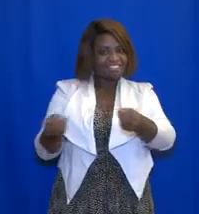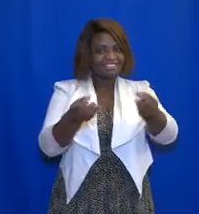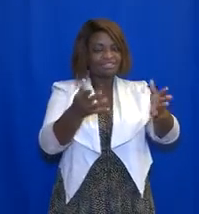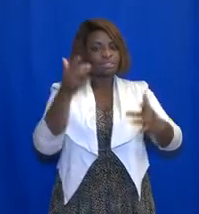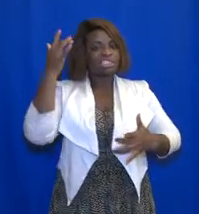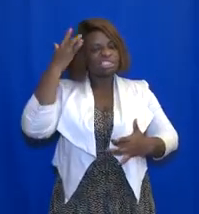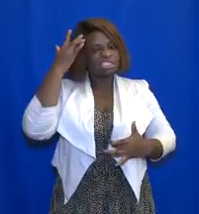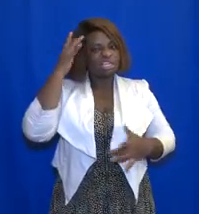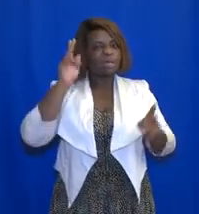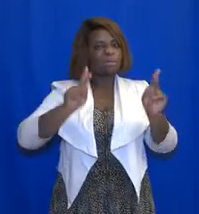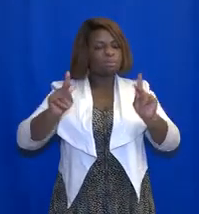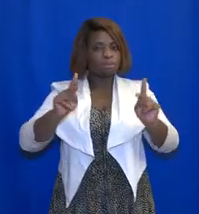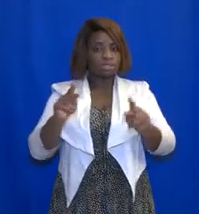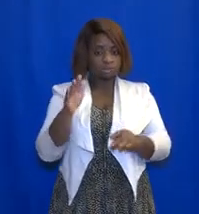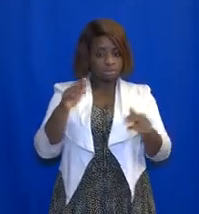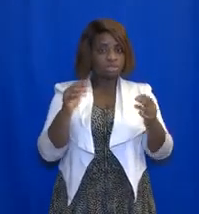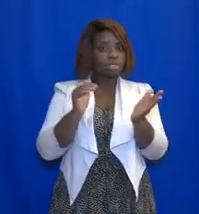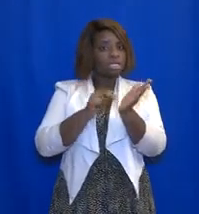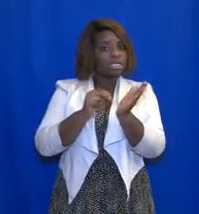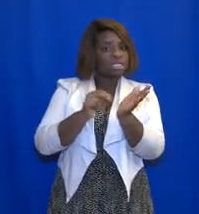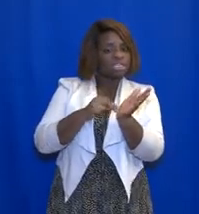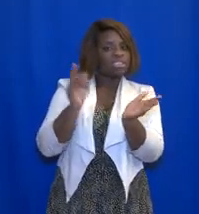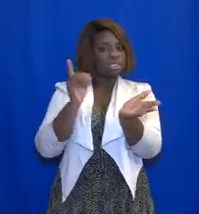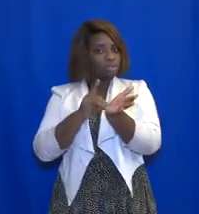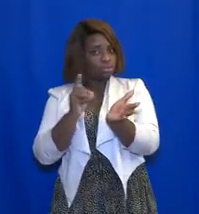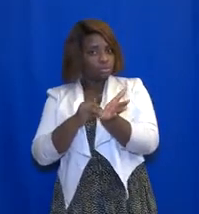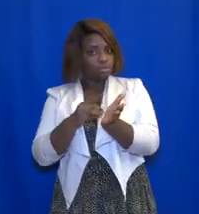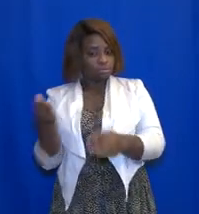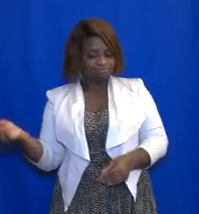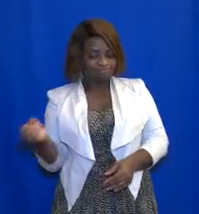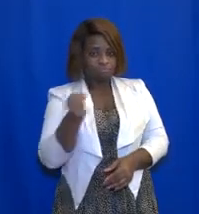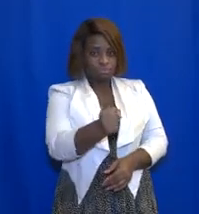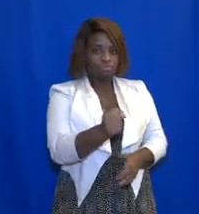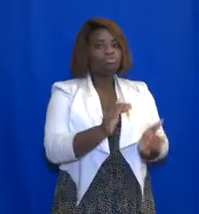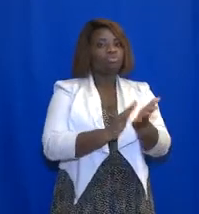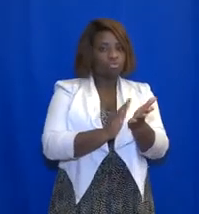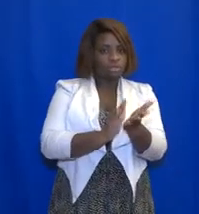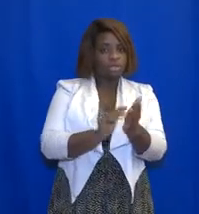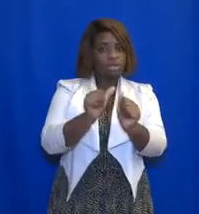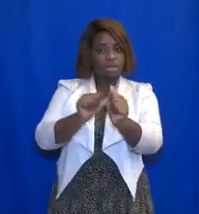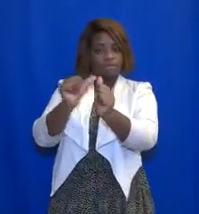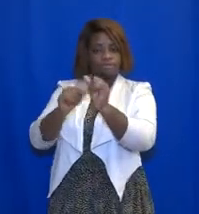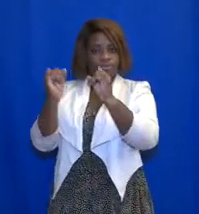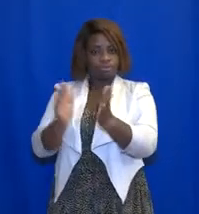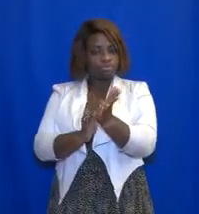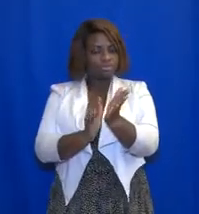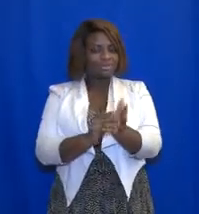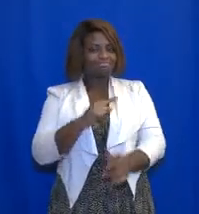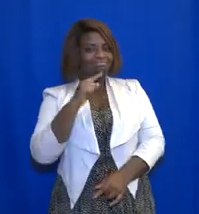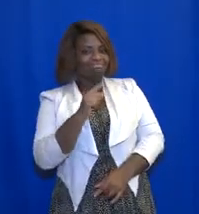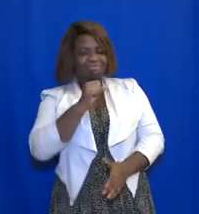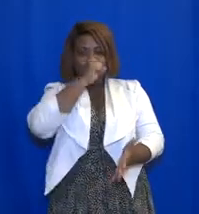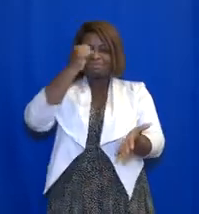sick in these health facilities by nurses assigned to these schools. I assure